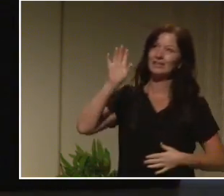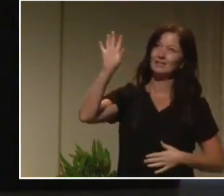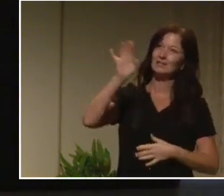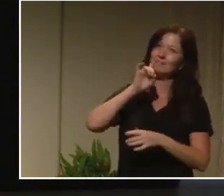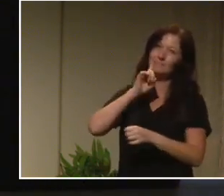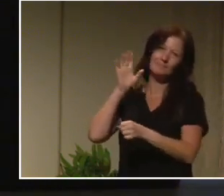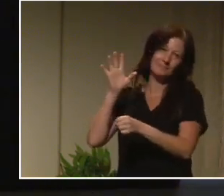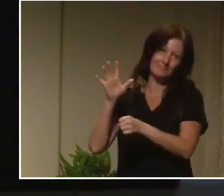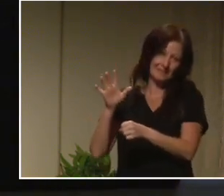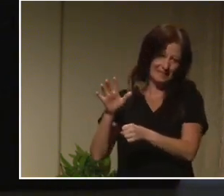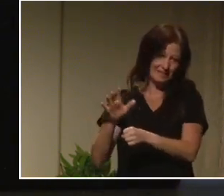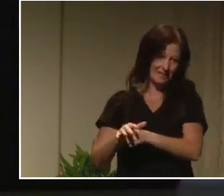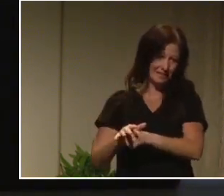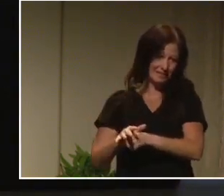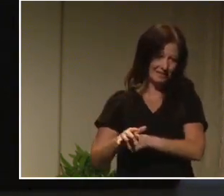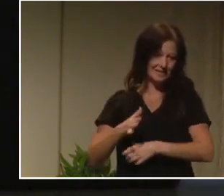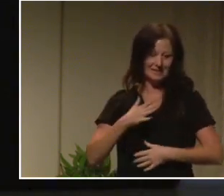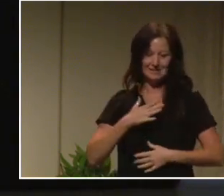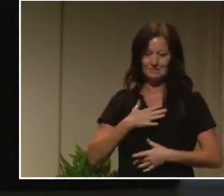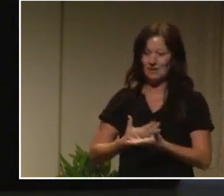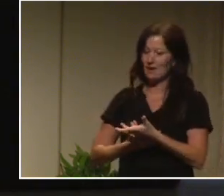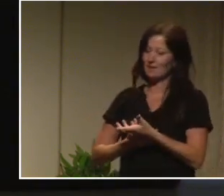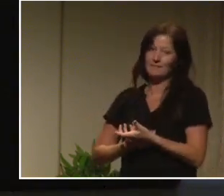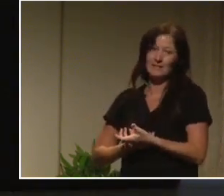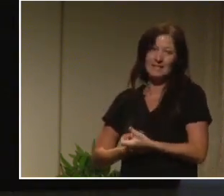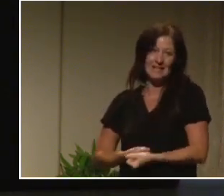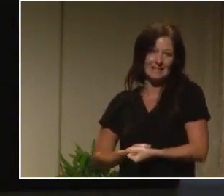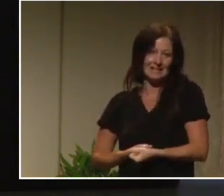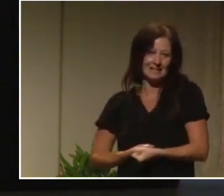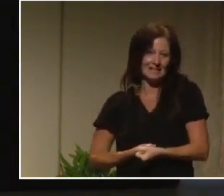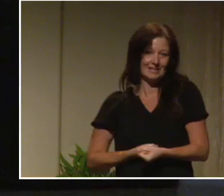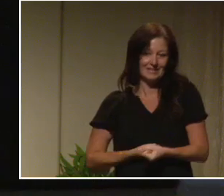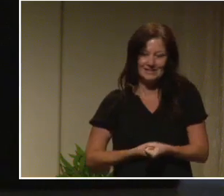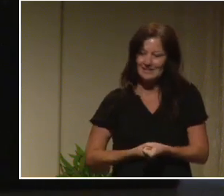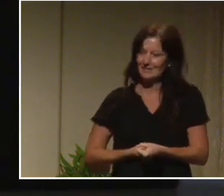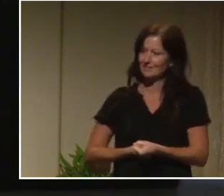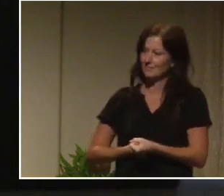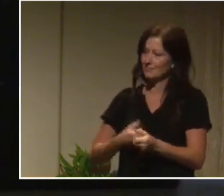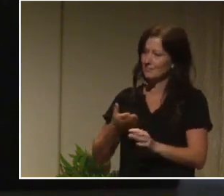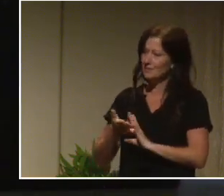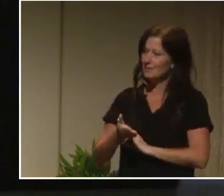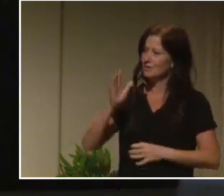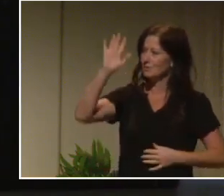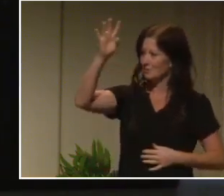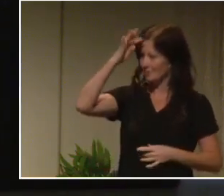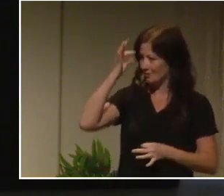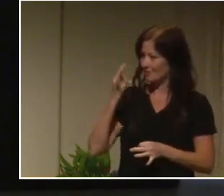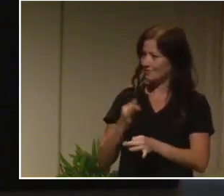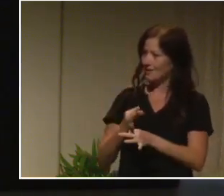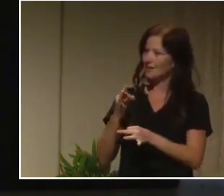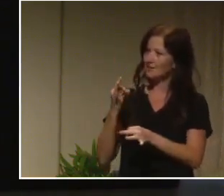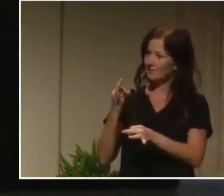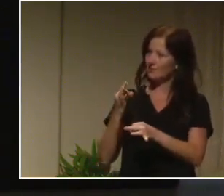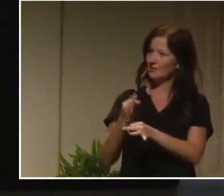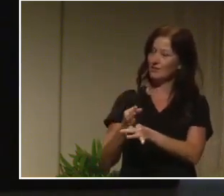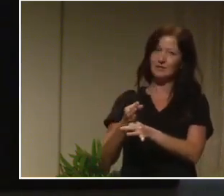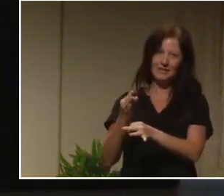My confidence. is